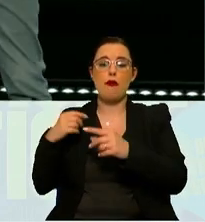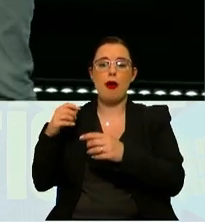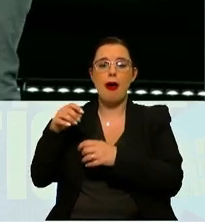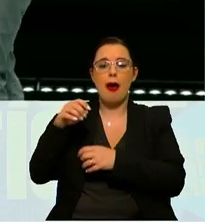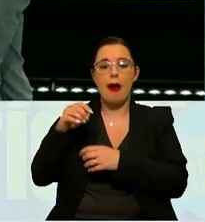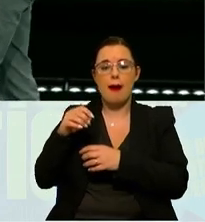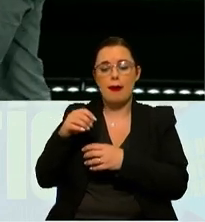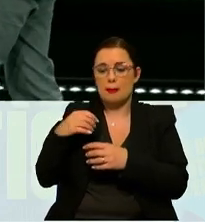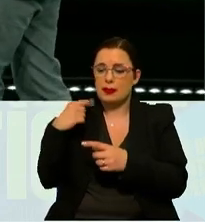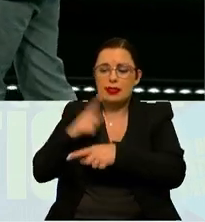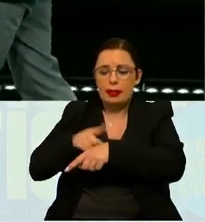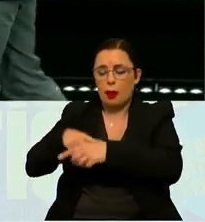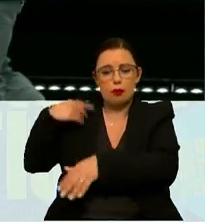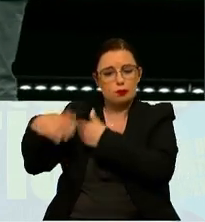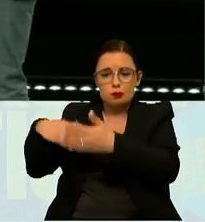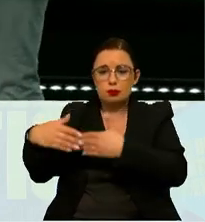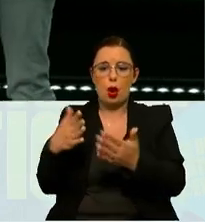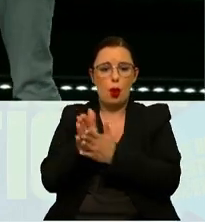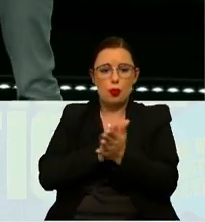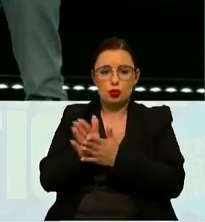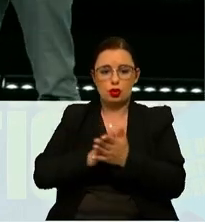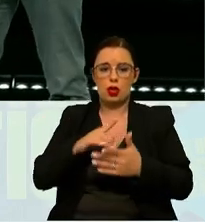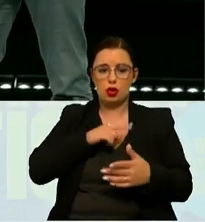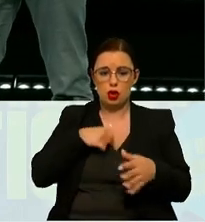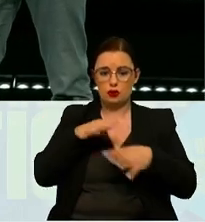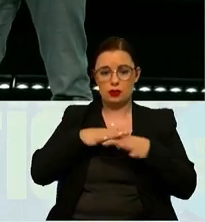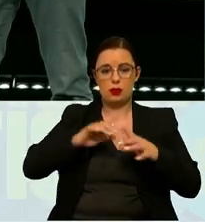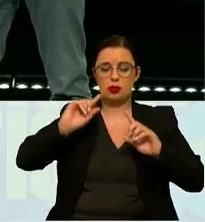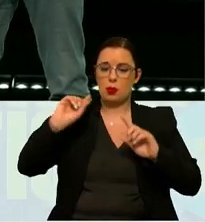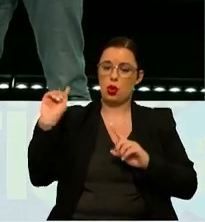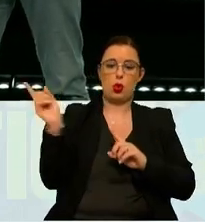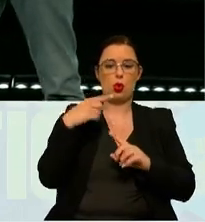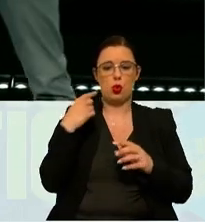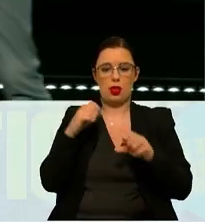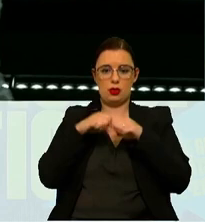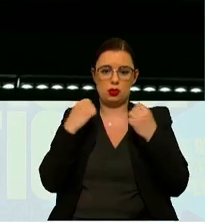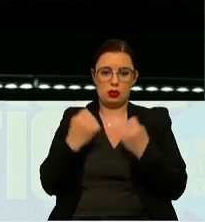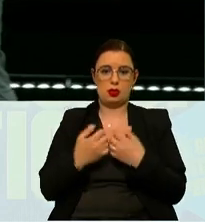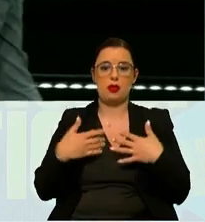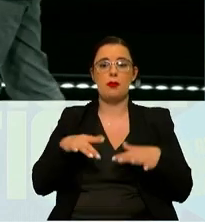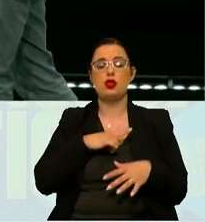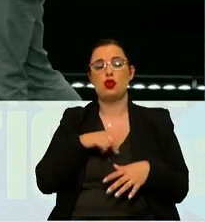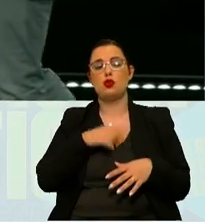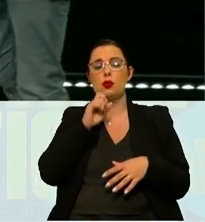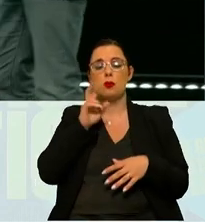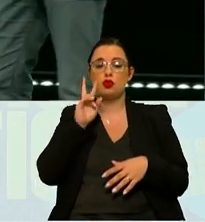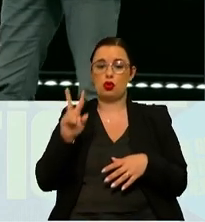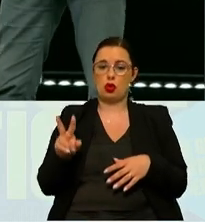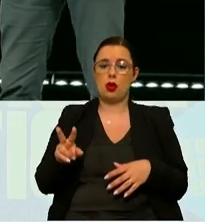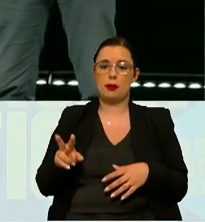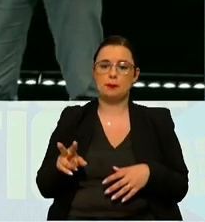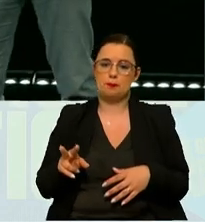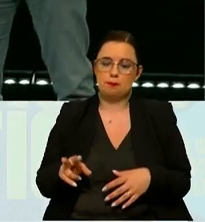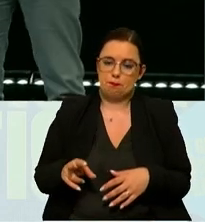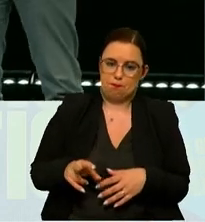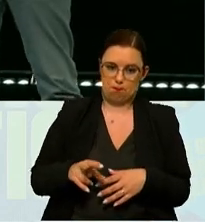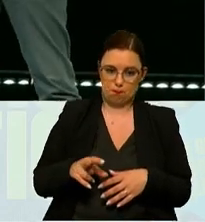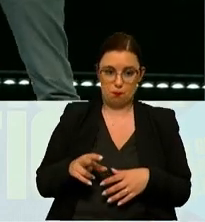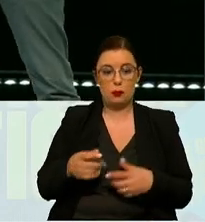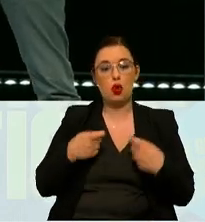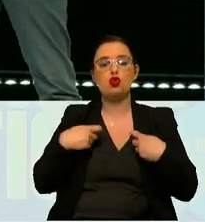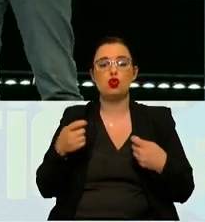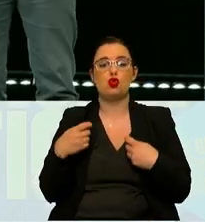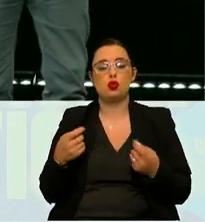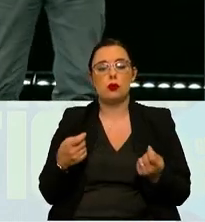business opportunity, and a new opportunity for the whole society. But when we look at it, we also see that